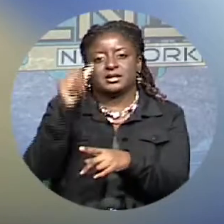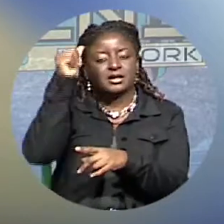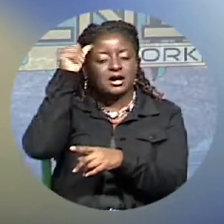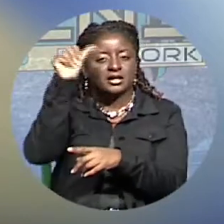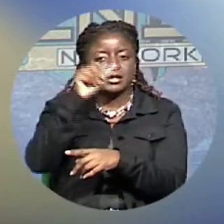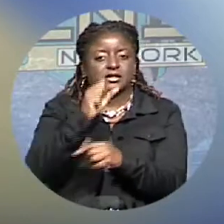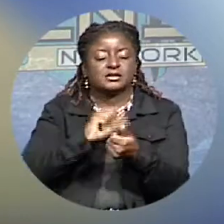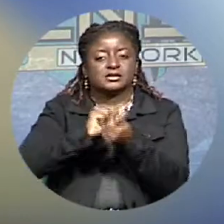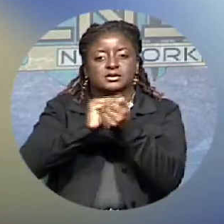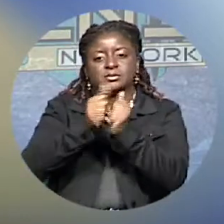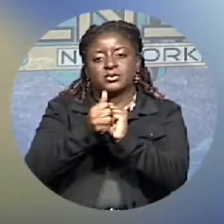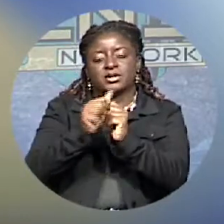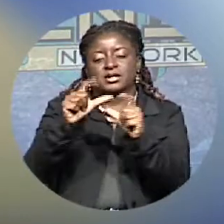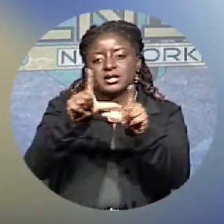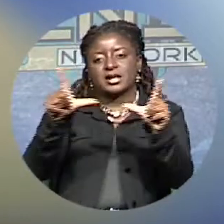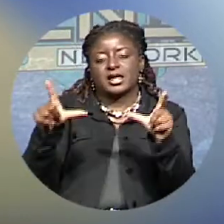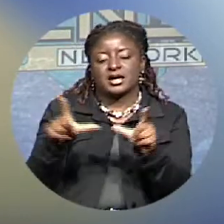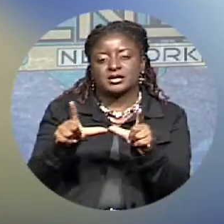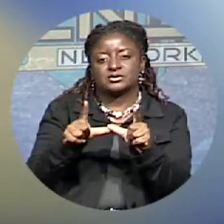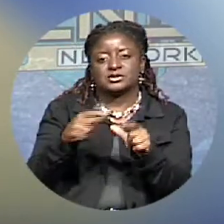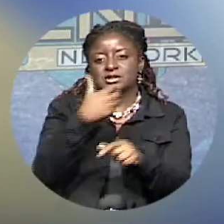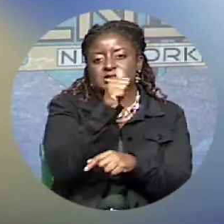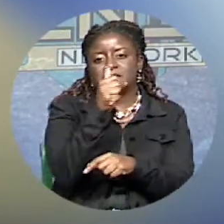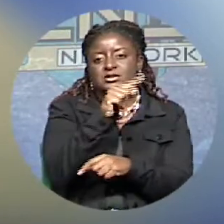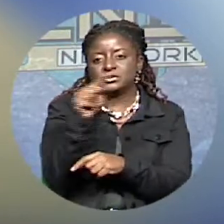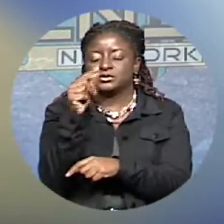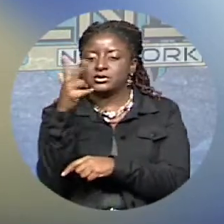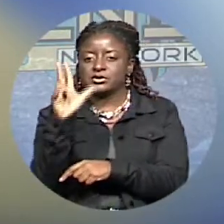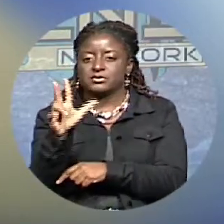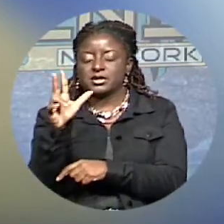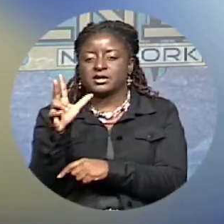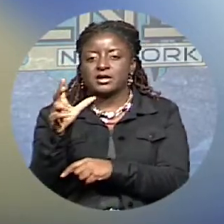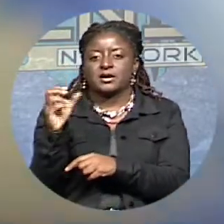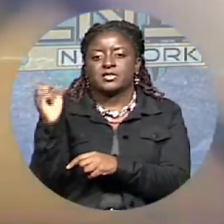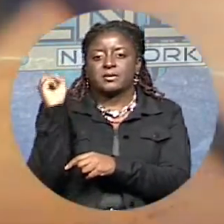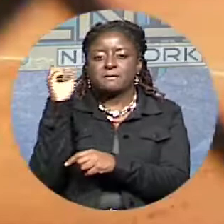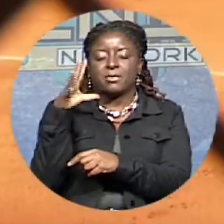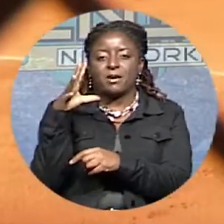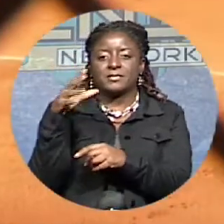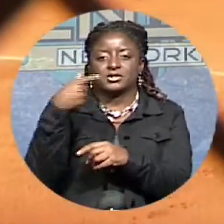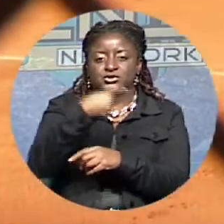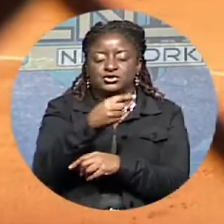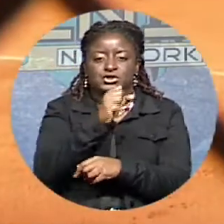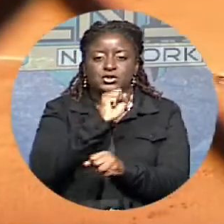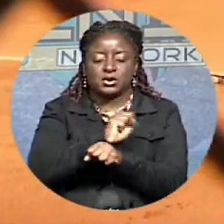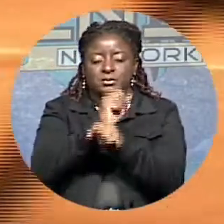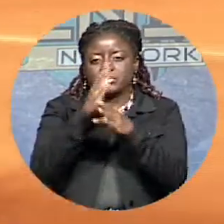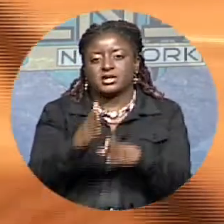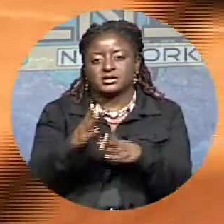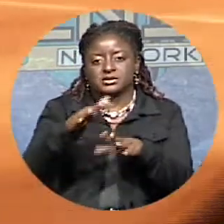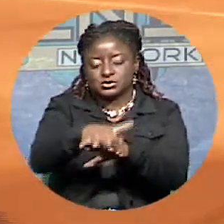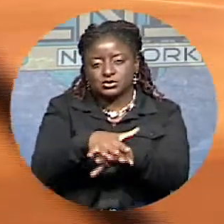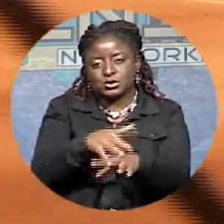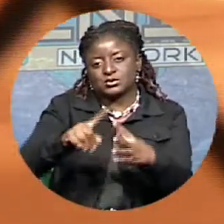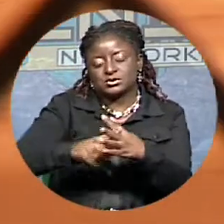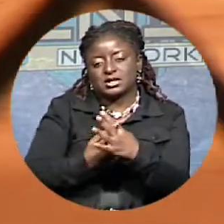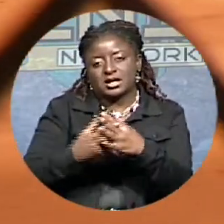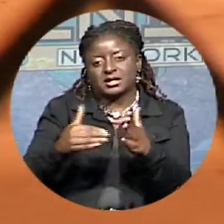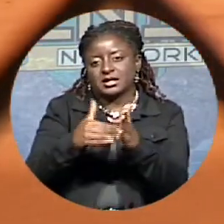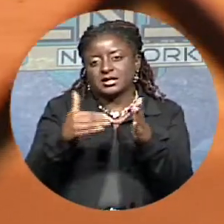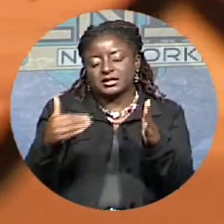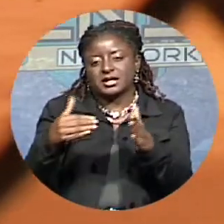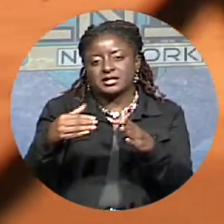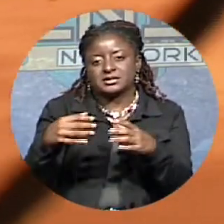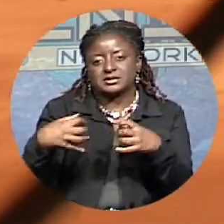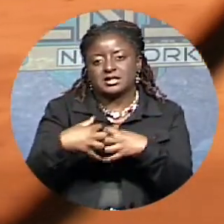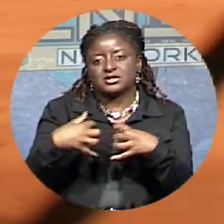Hitmen 10-3. In the ladies opener, the defending champion Bomber G Operators, they got off to a slow start against the second year Electro